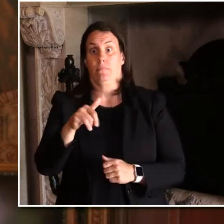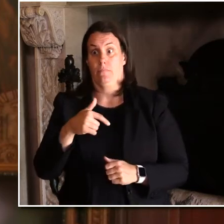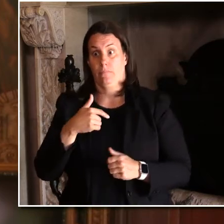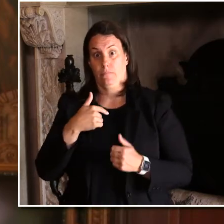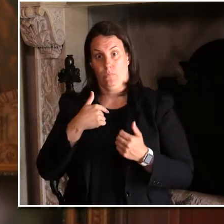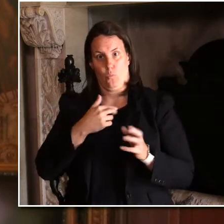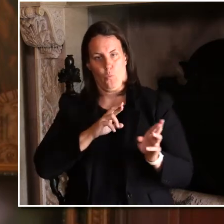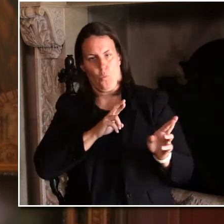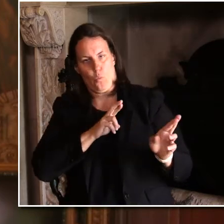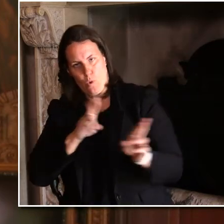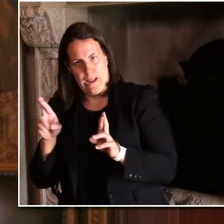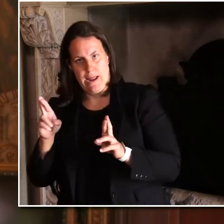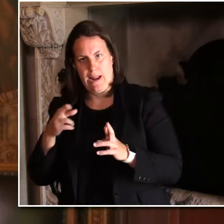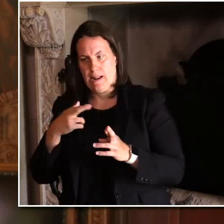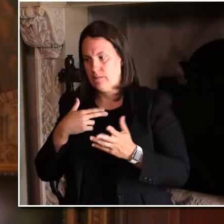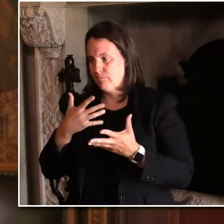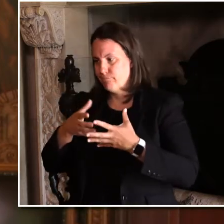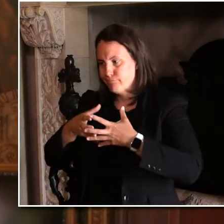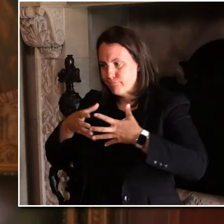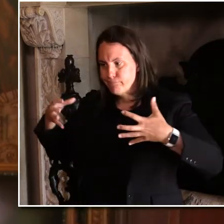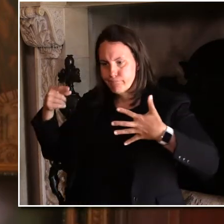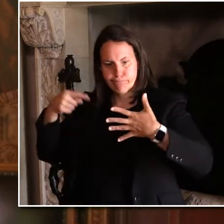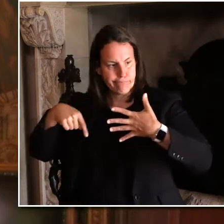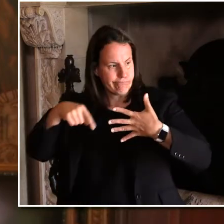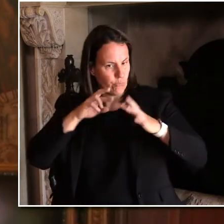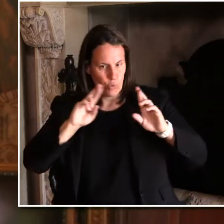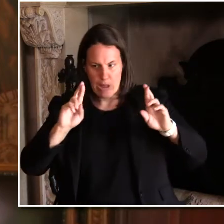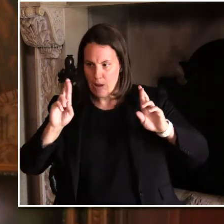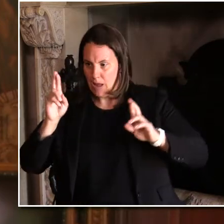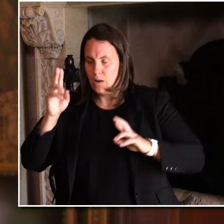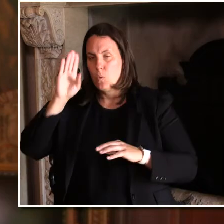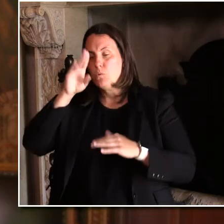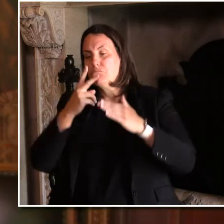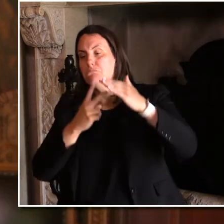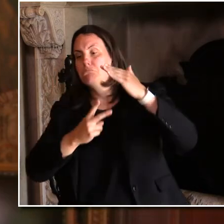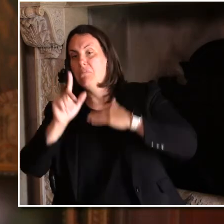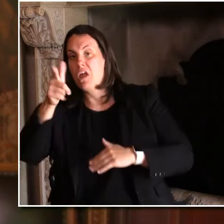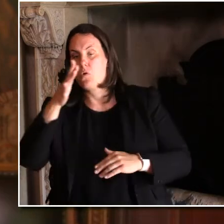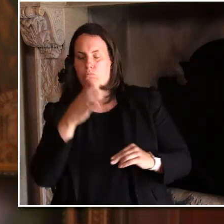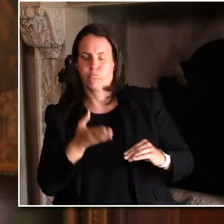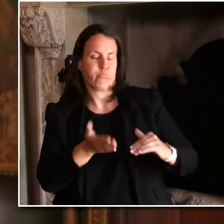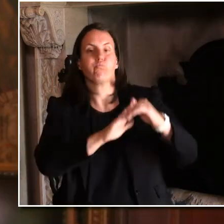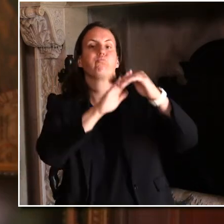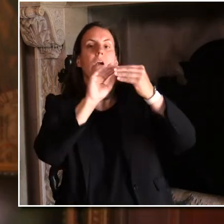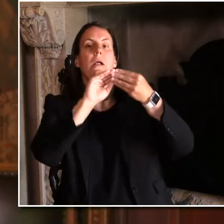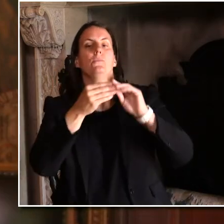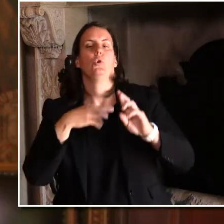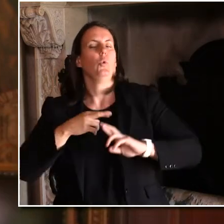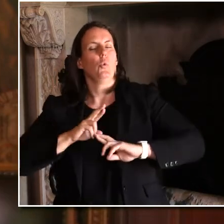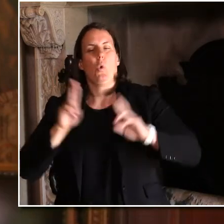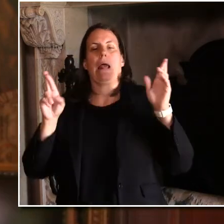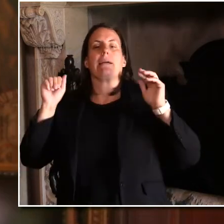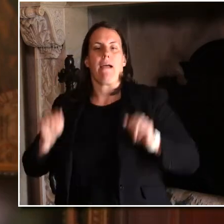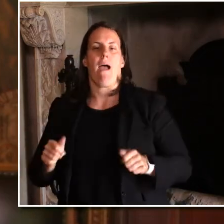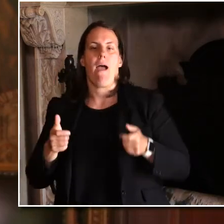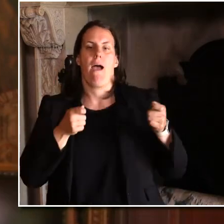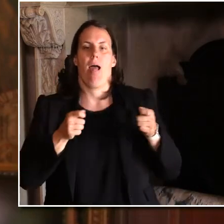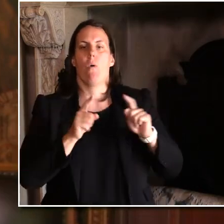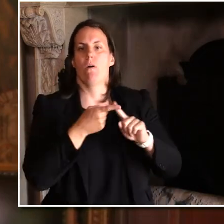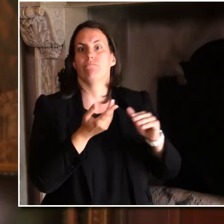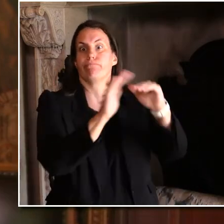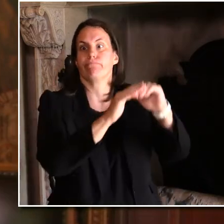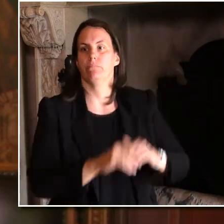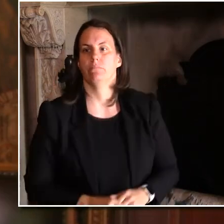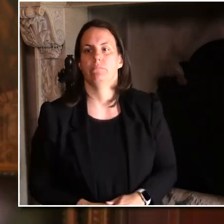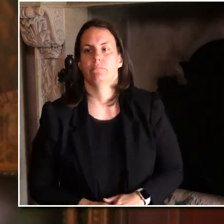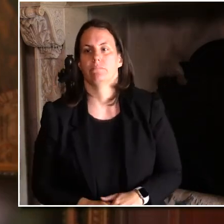testing to handle it if we did get a phase. So no, the tools are the same. We just on an ongoing basis are preparing to be able to do them on